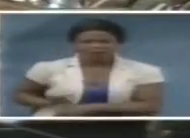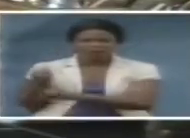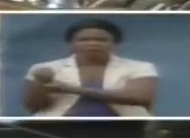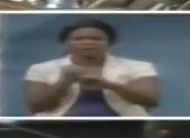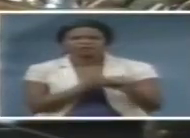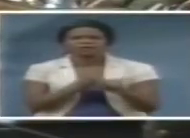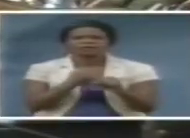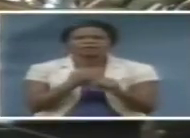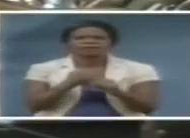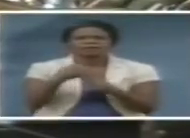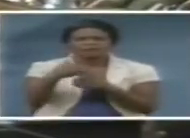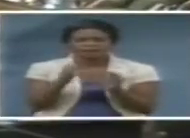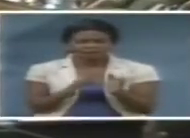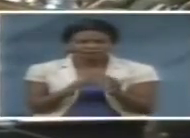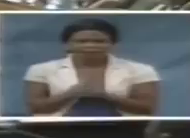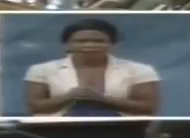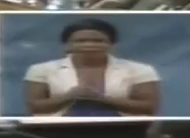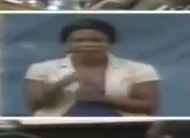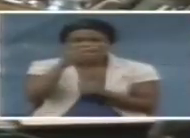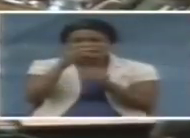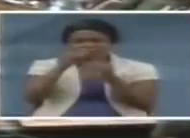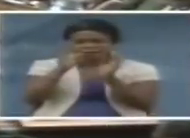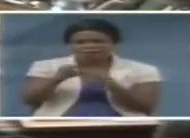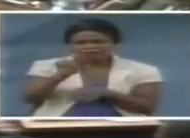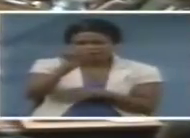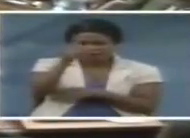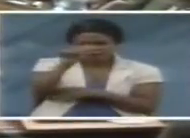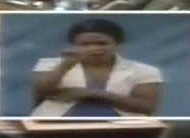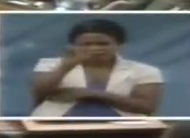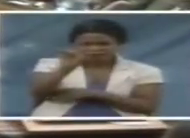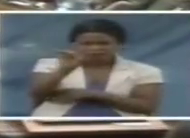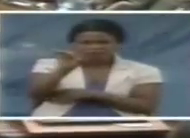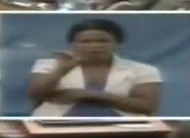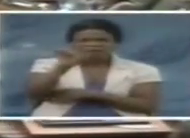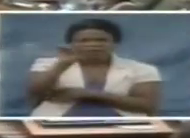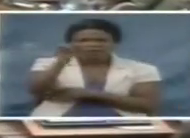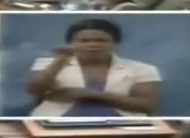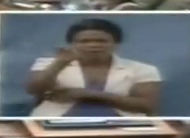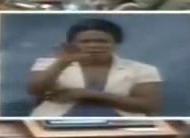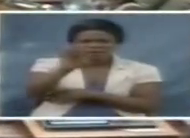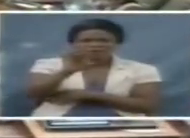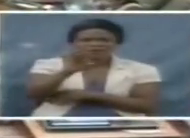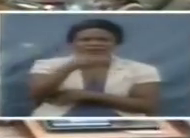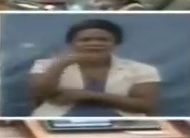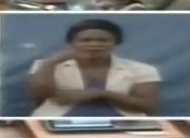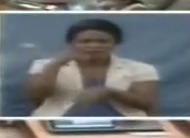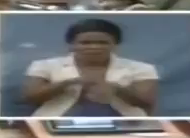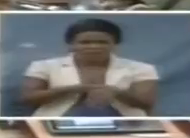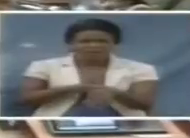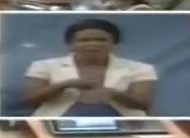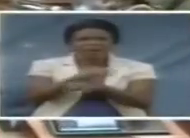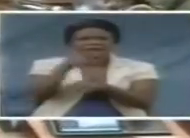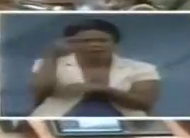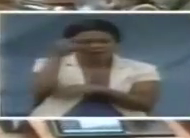Food security pack. Mr. Speaker, in 2018-2019 farming season, government